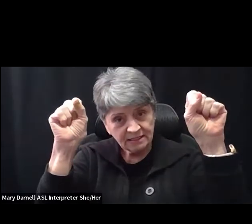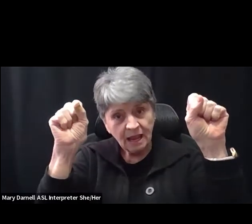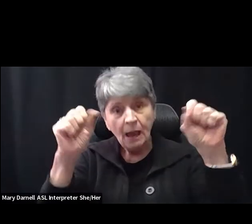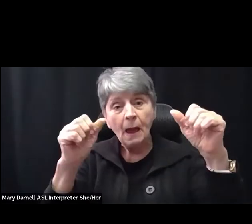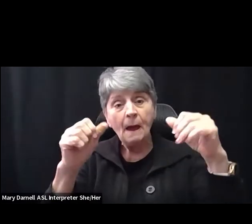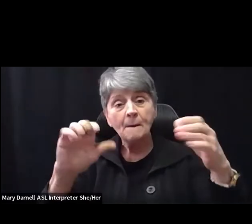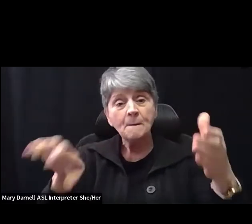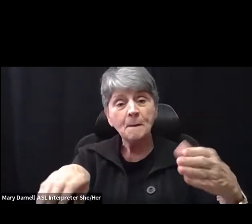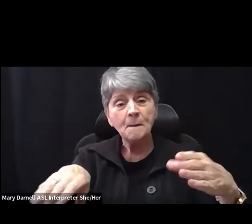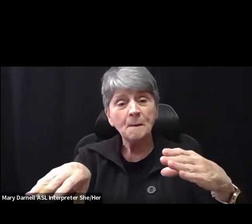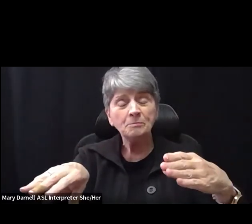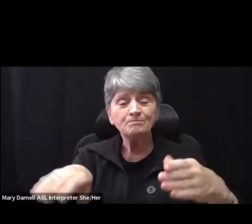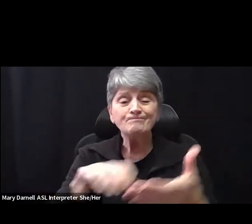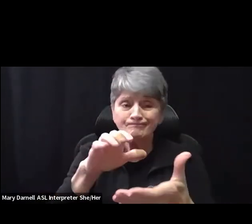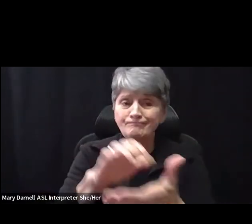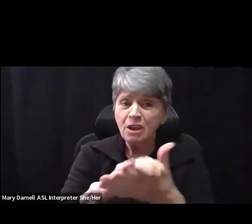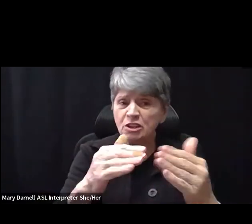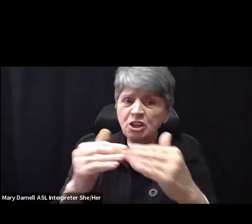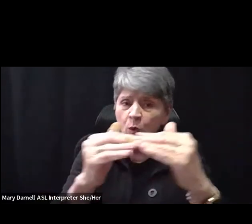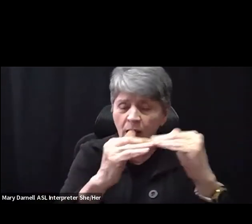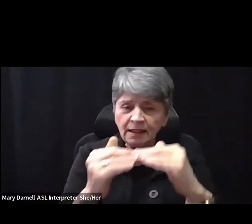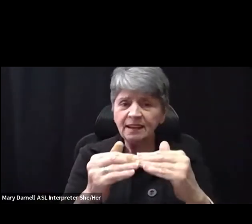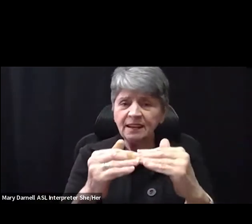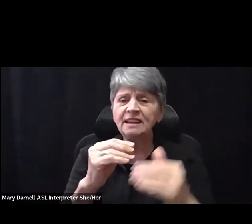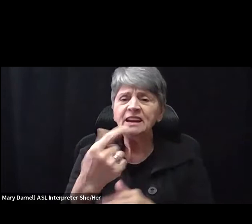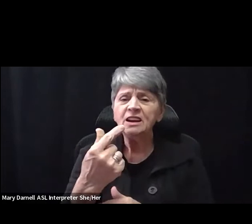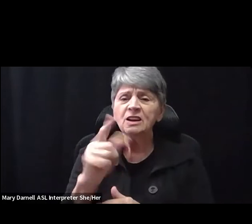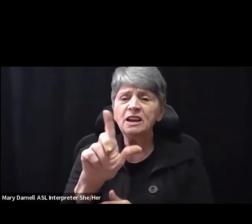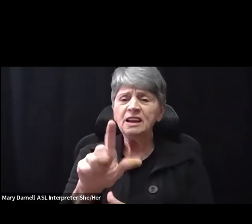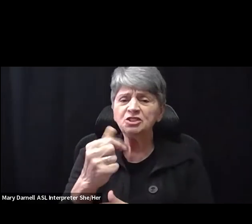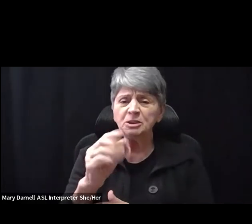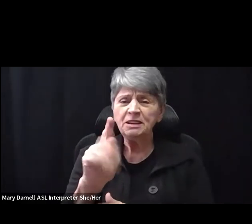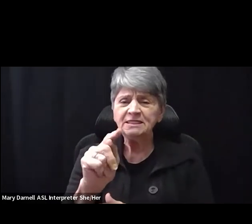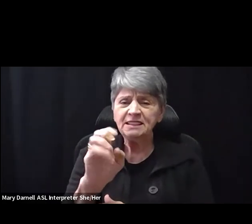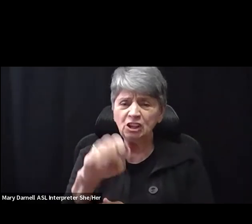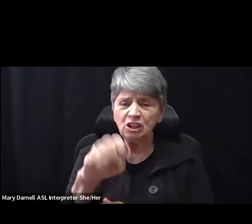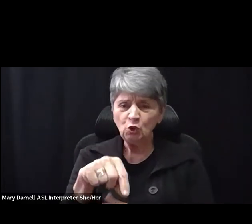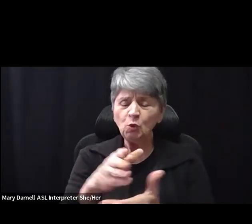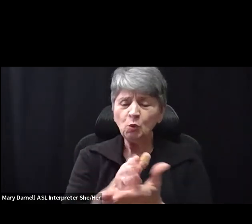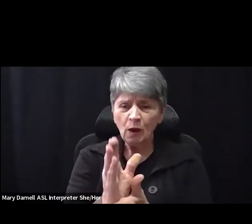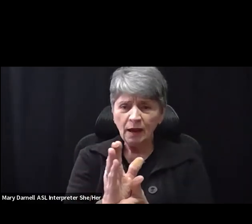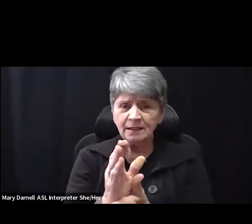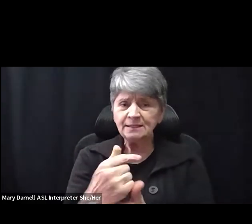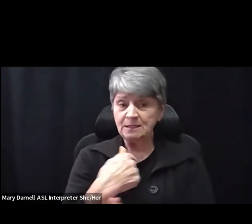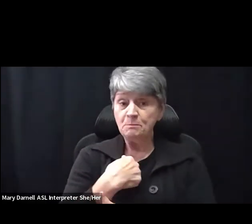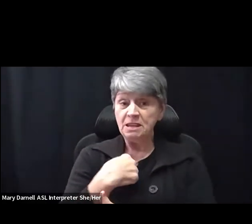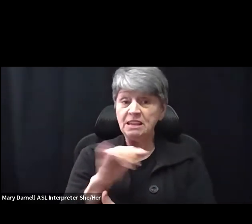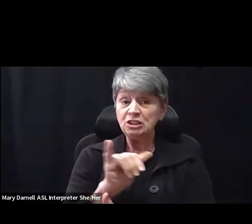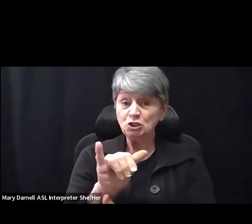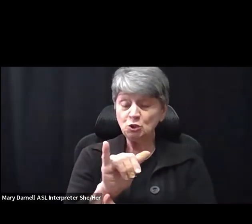and the increase in LGBTQ rights, the Me Too movement and the unprecedented number of women in